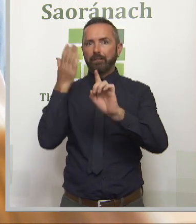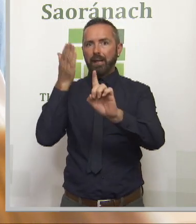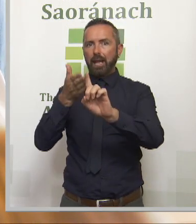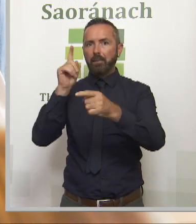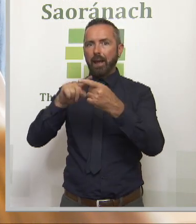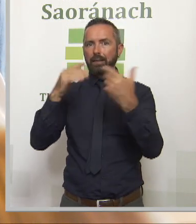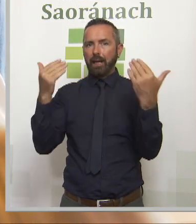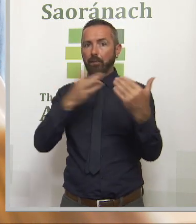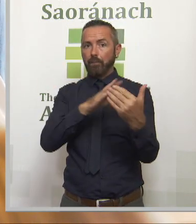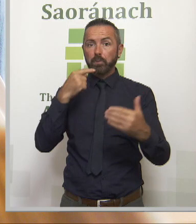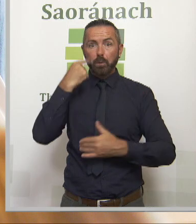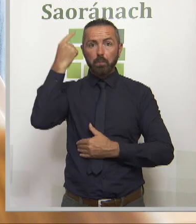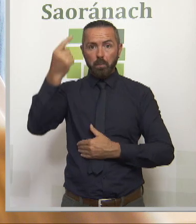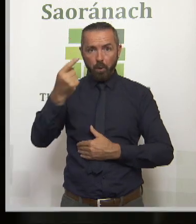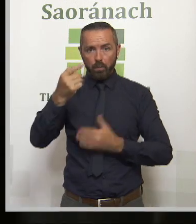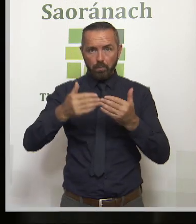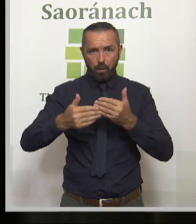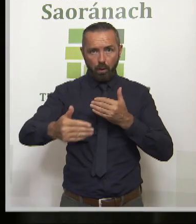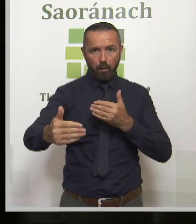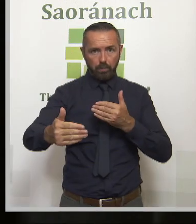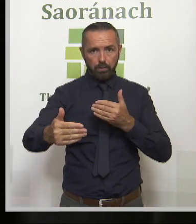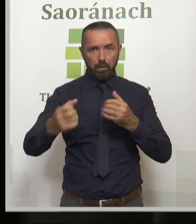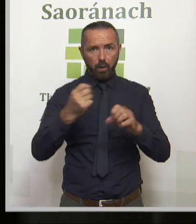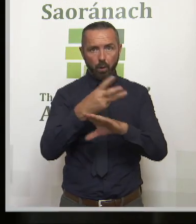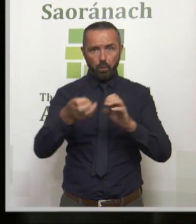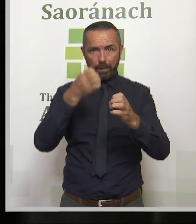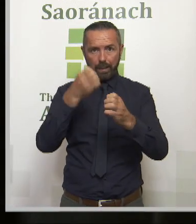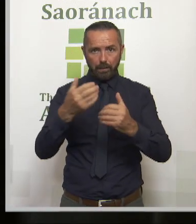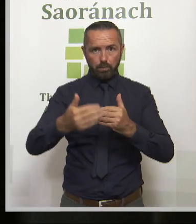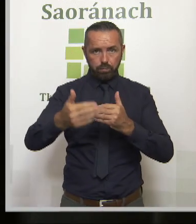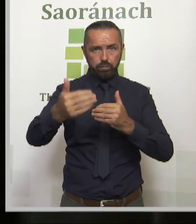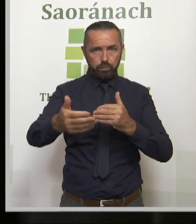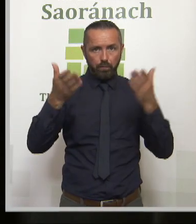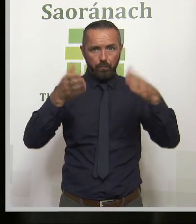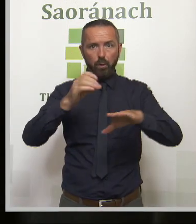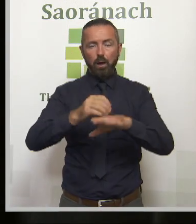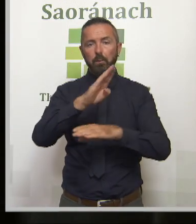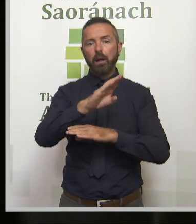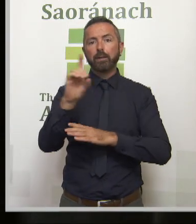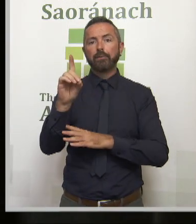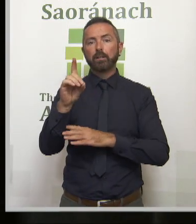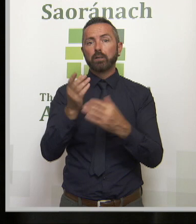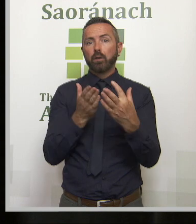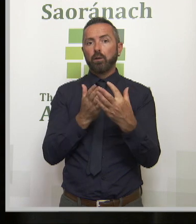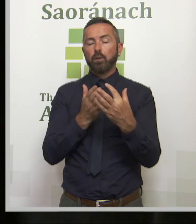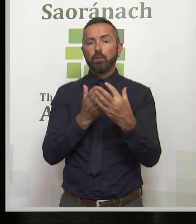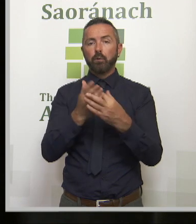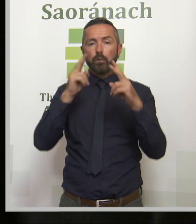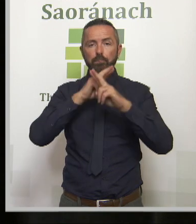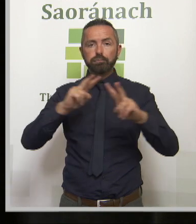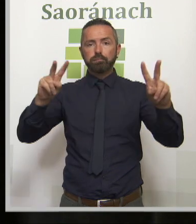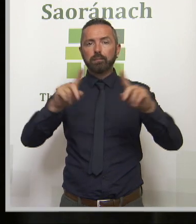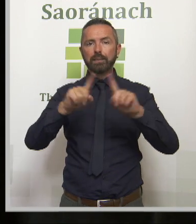spend from tomorrow the rest of our time in the next couple of sessions looking at biodiversity through the lens of these